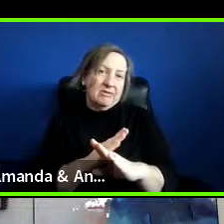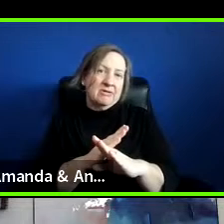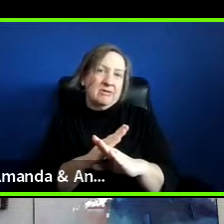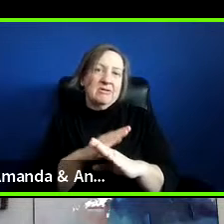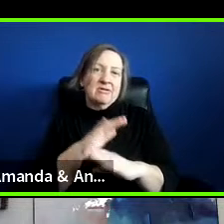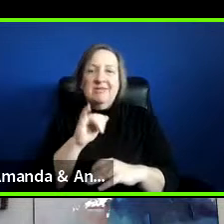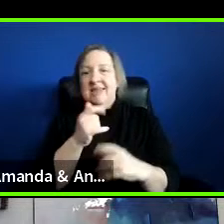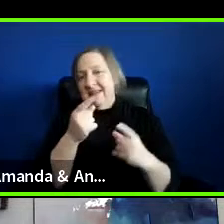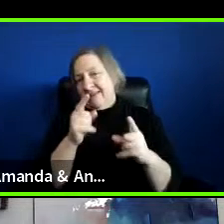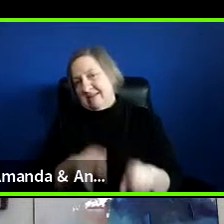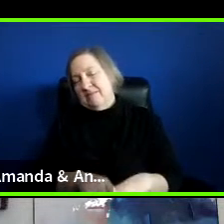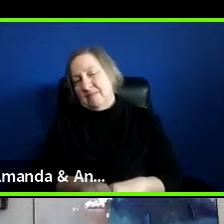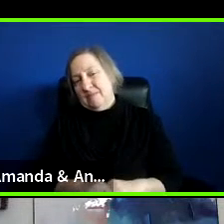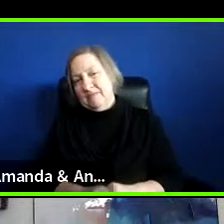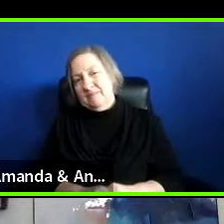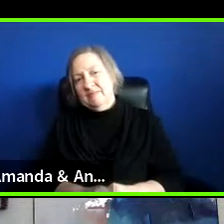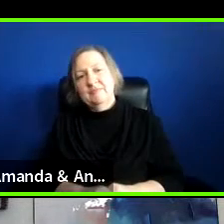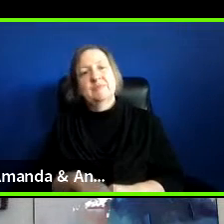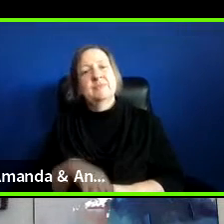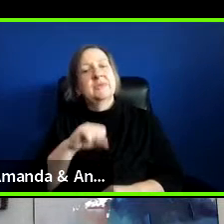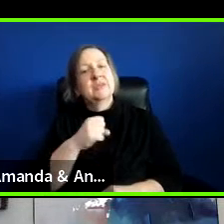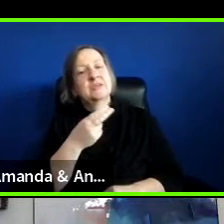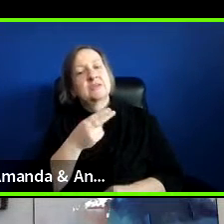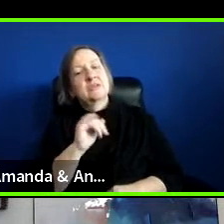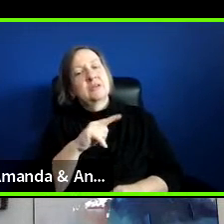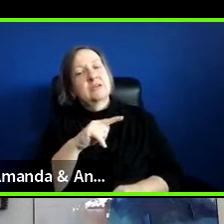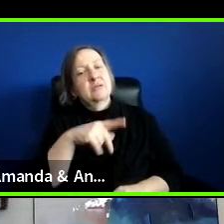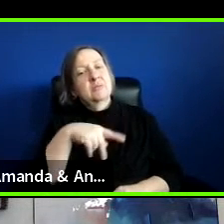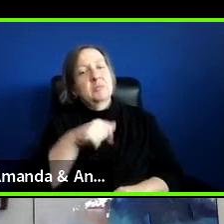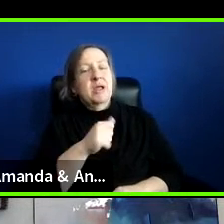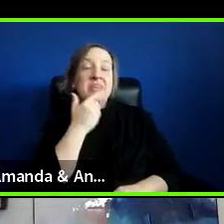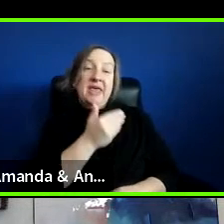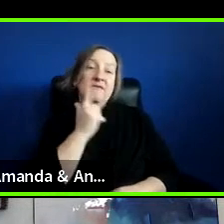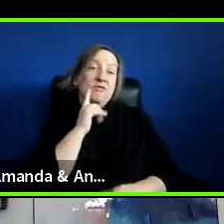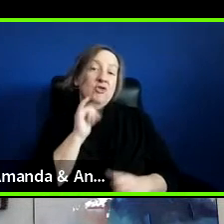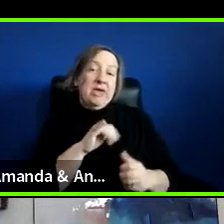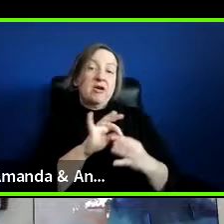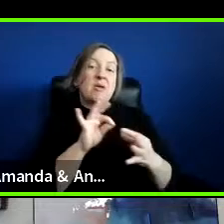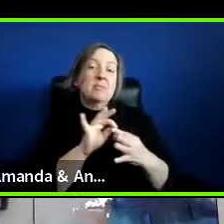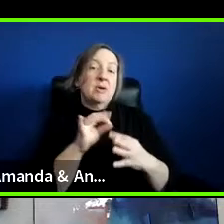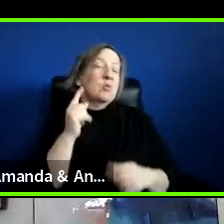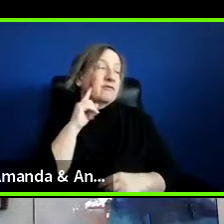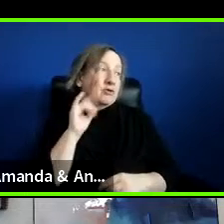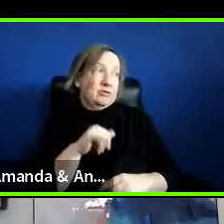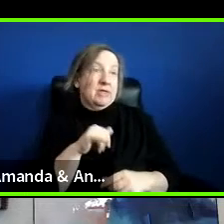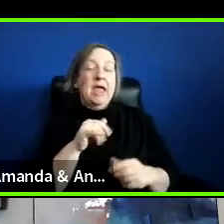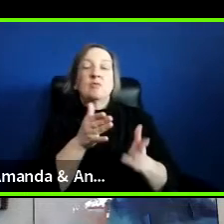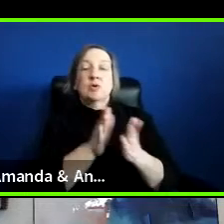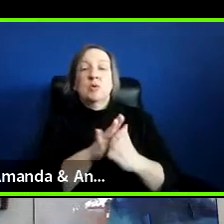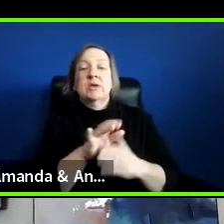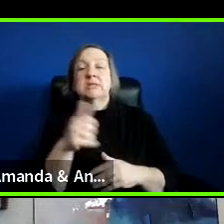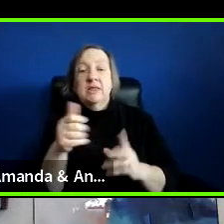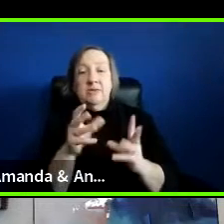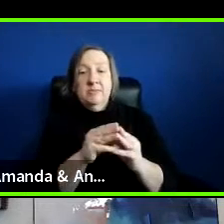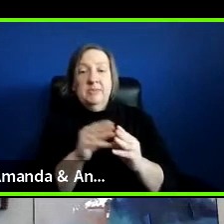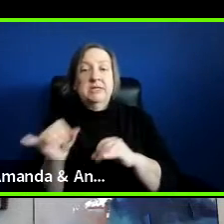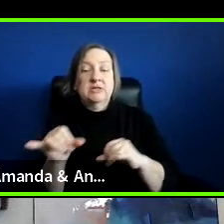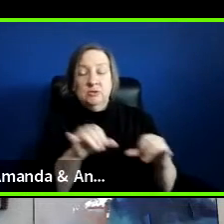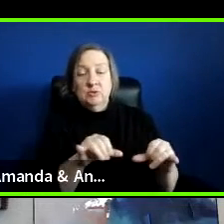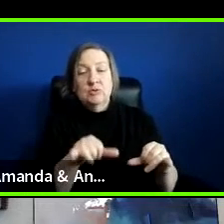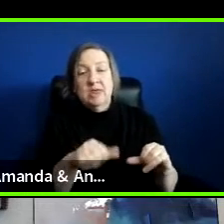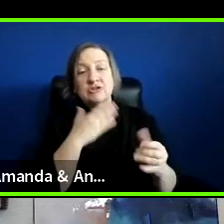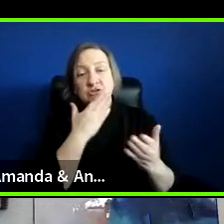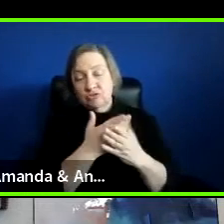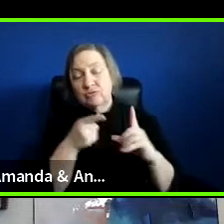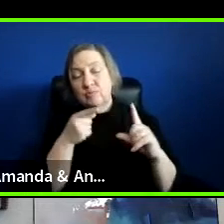of things from happening. Yes, thank you so much for that comment. We have heard that request at other meetings too, and that's very well